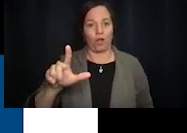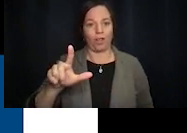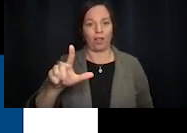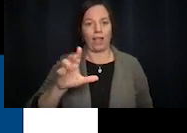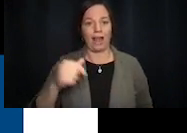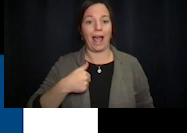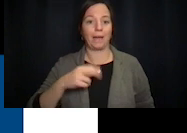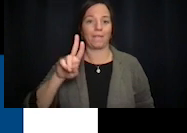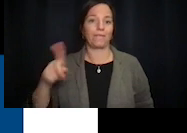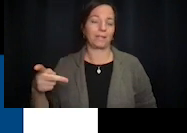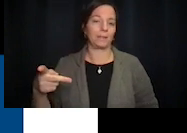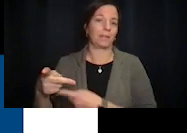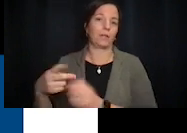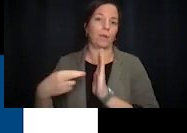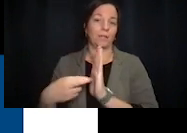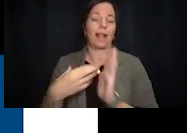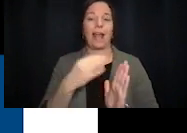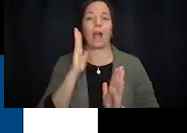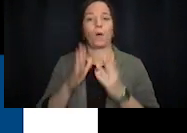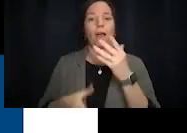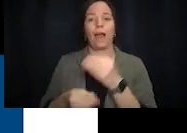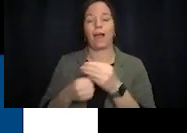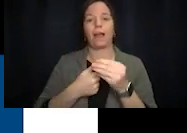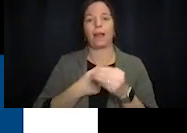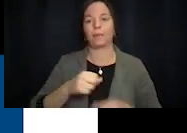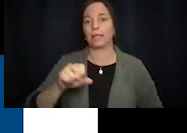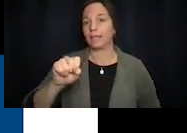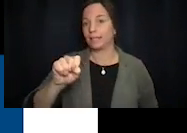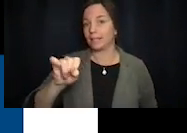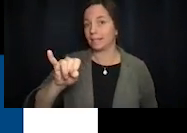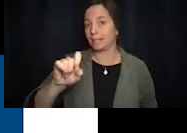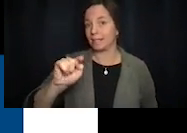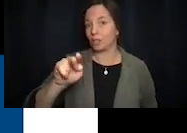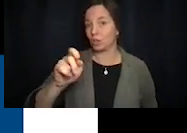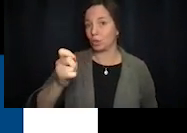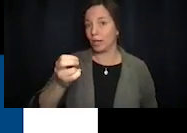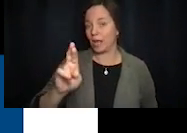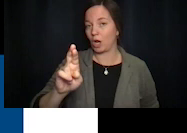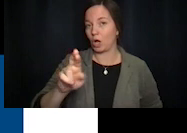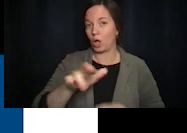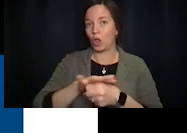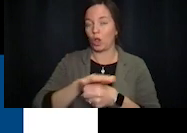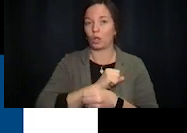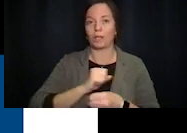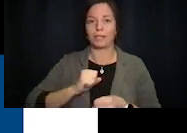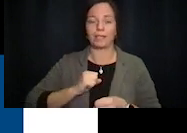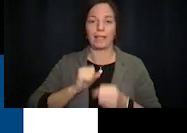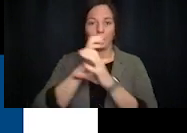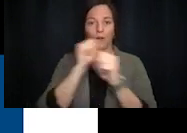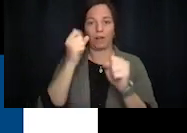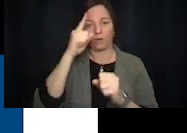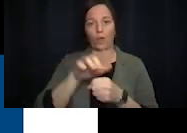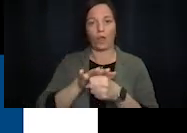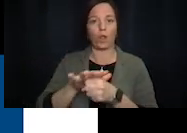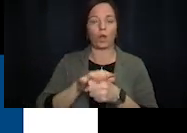I will also add that I am a 6-year local Senate president over at Los Angeles Southwest College. And so